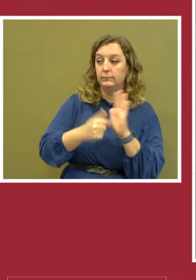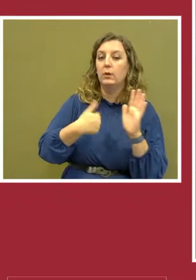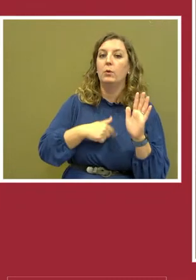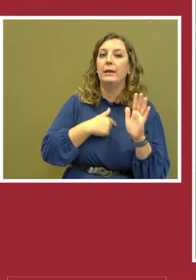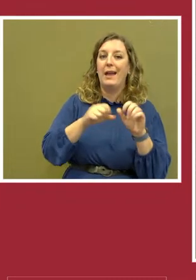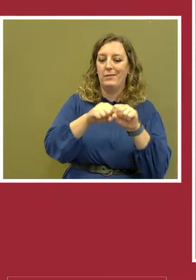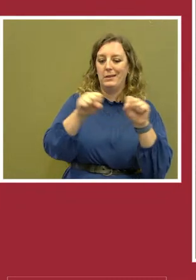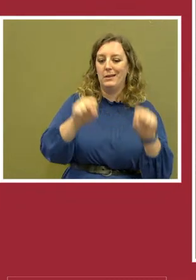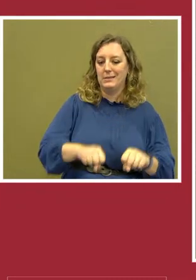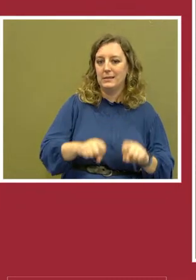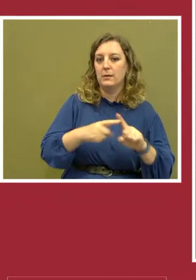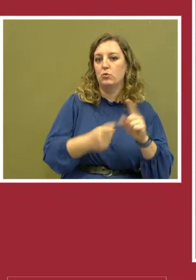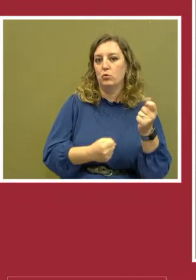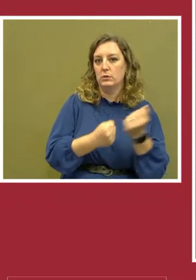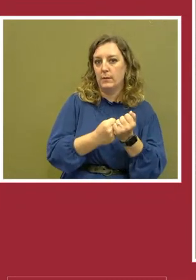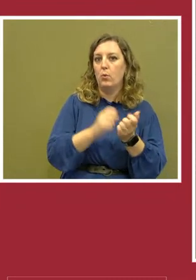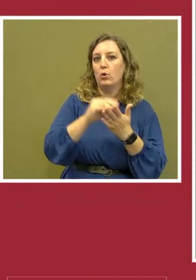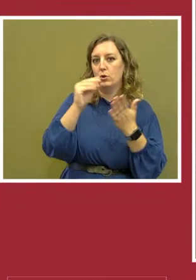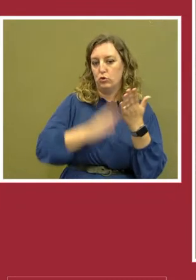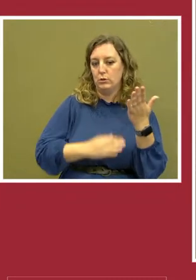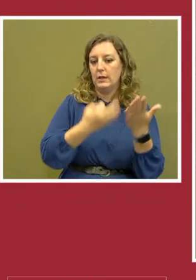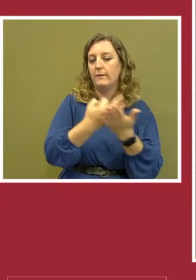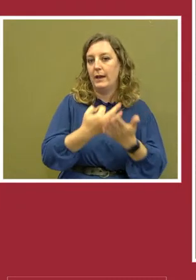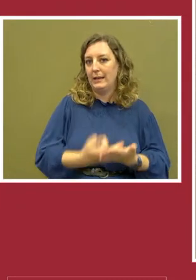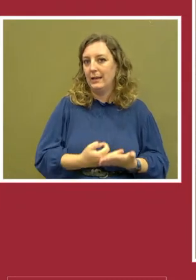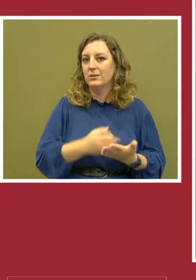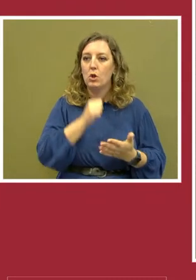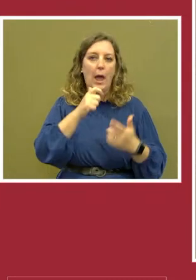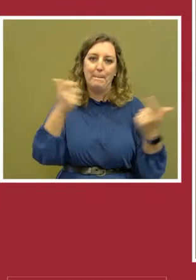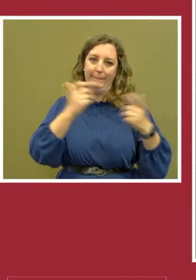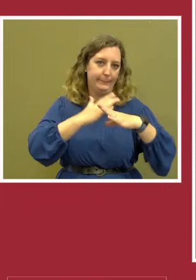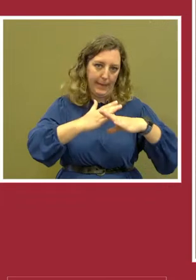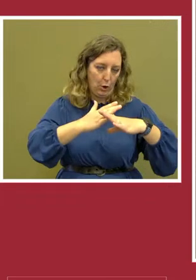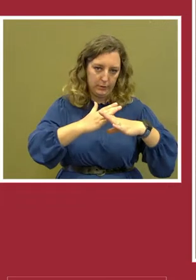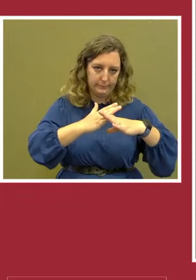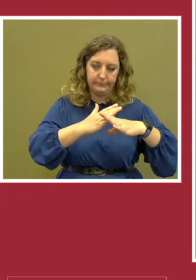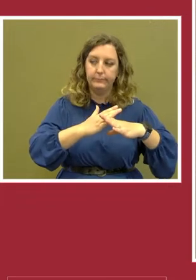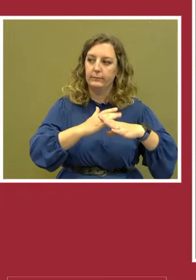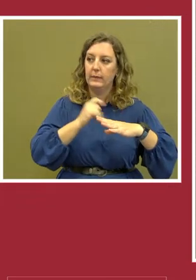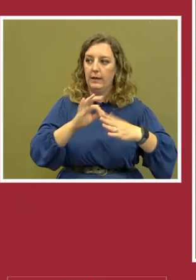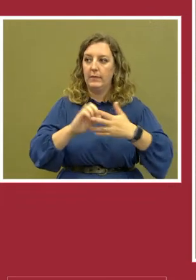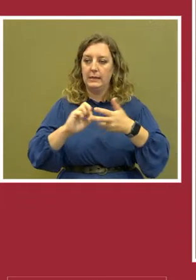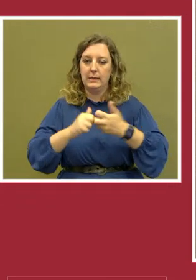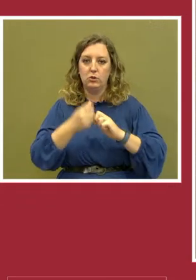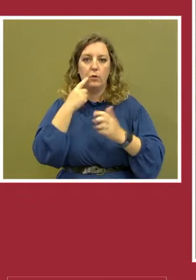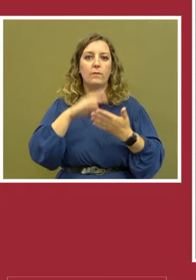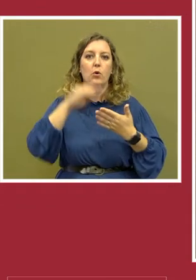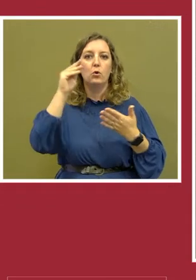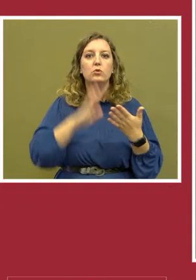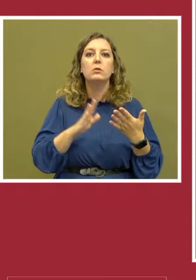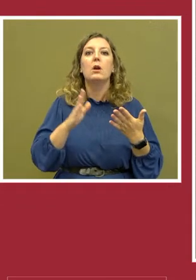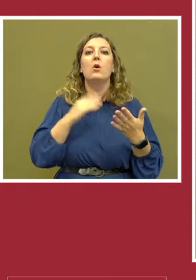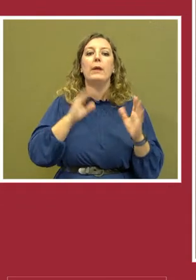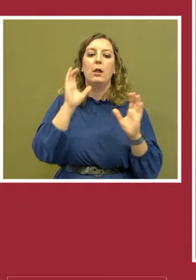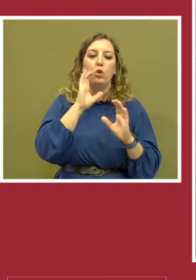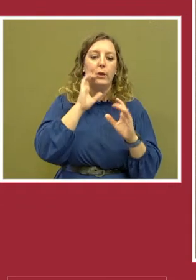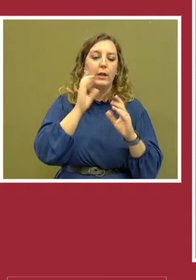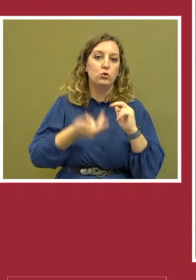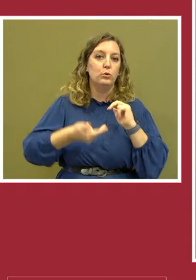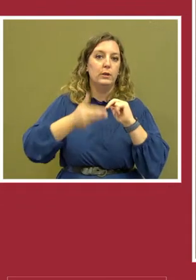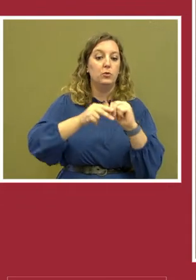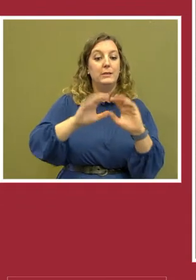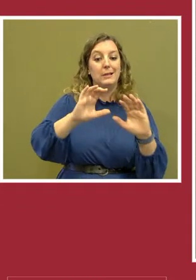have systems in place to support students financially, and so that's not a barrier if that's an issue for students. So we are looking to increase